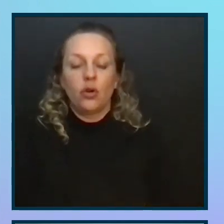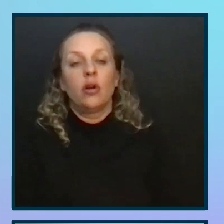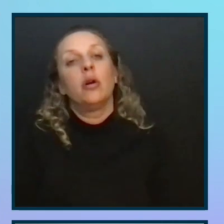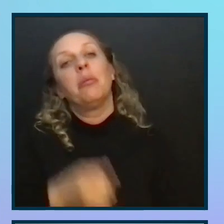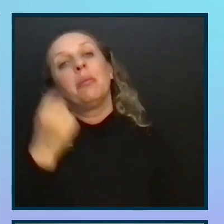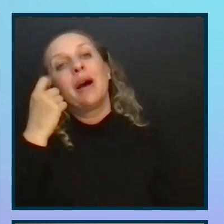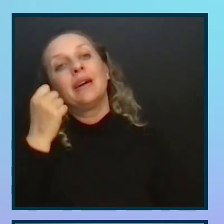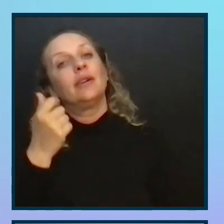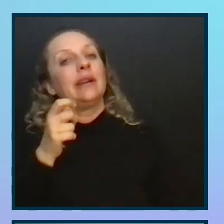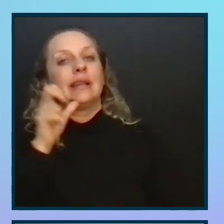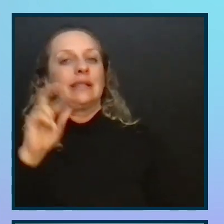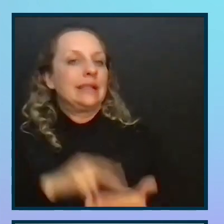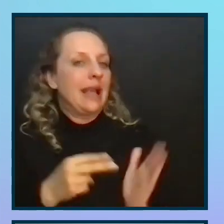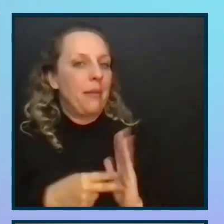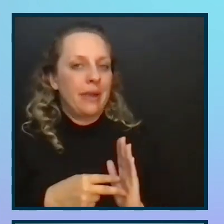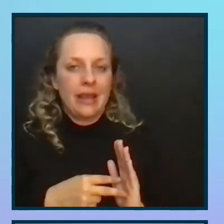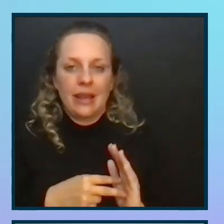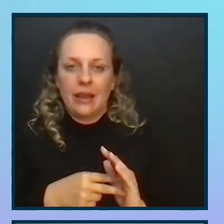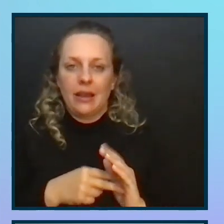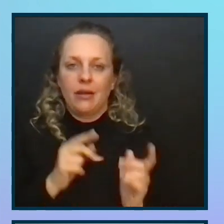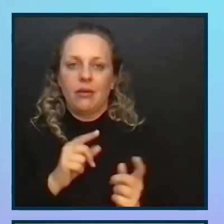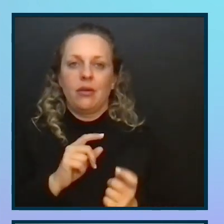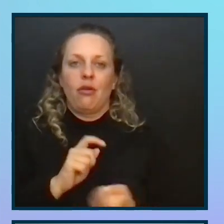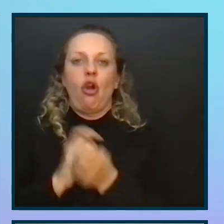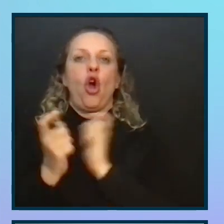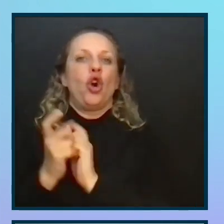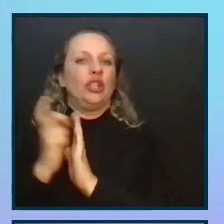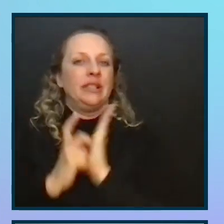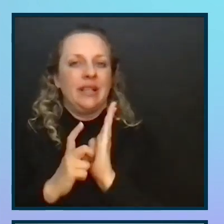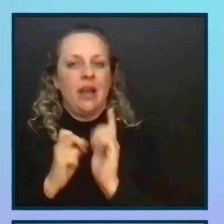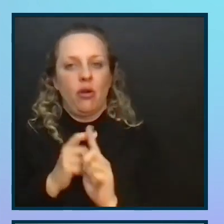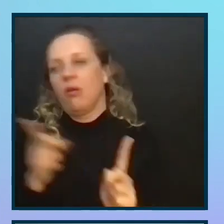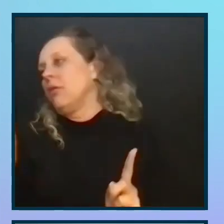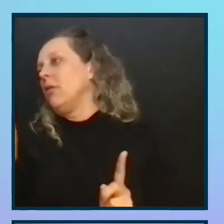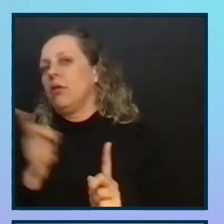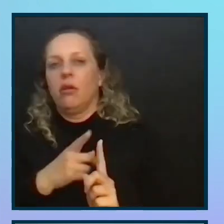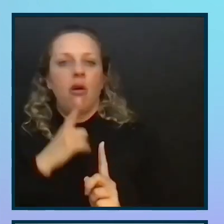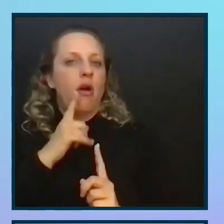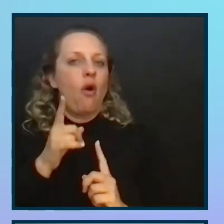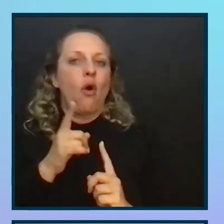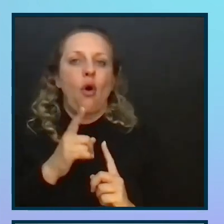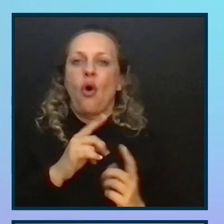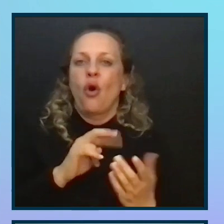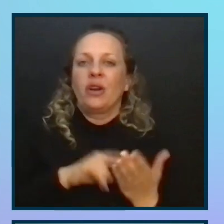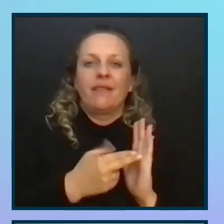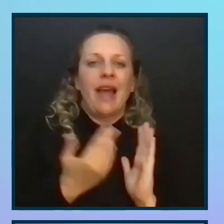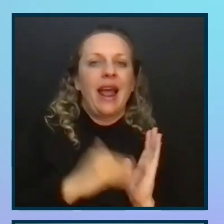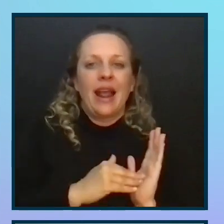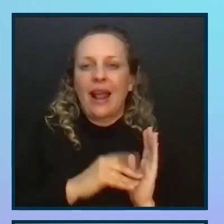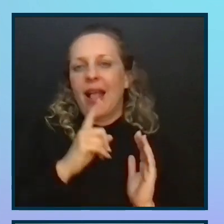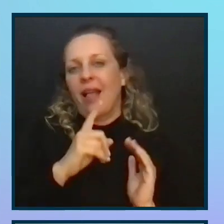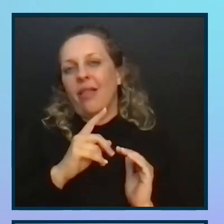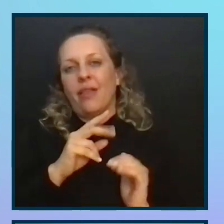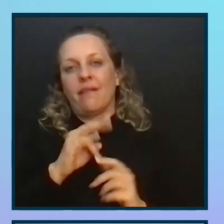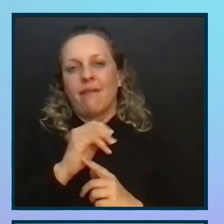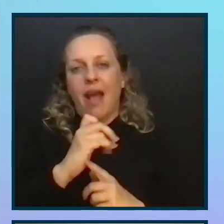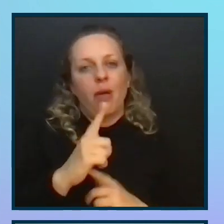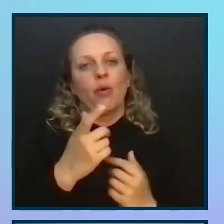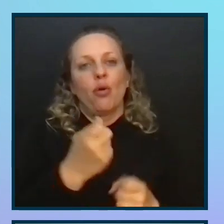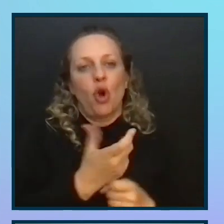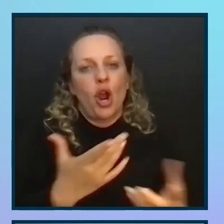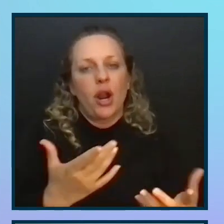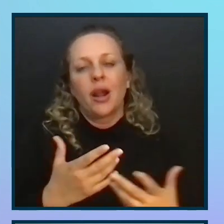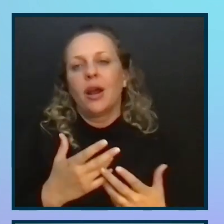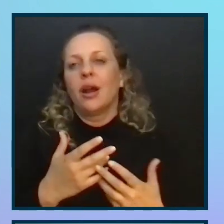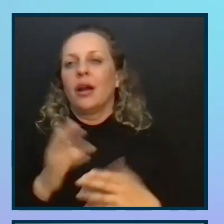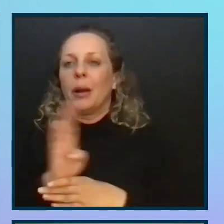time to pivot or alter designs, redefine the minimum viable product, change business requirements, scope